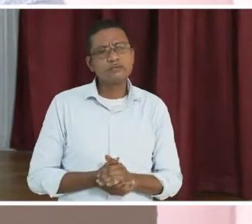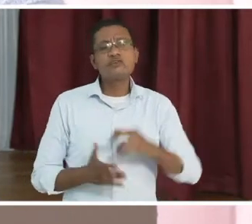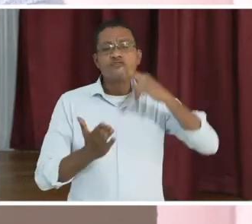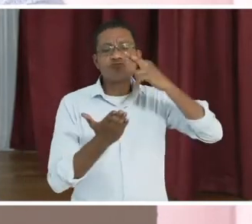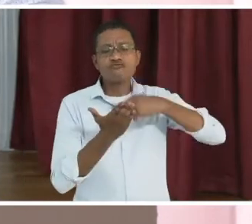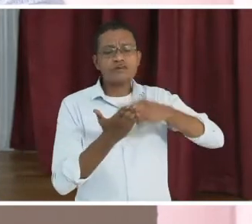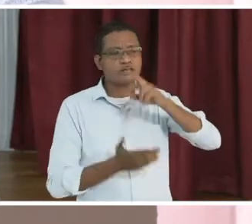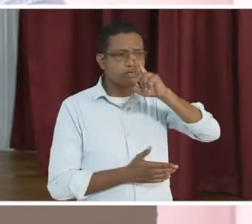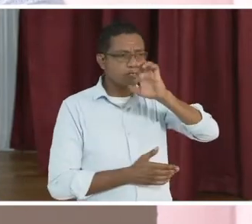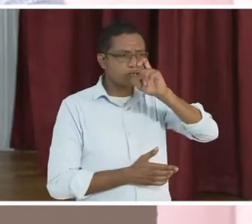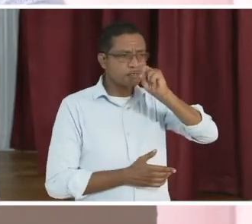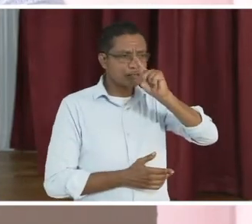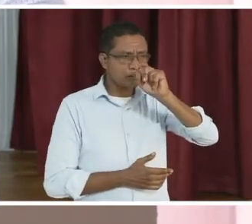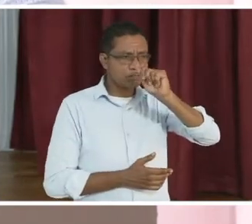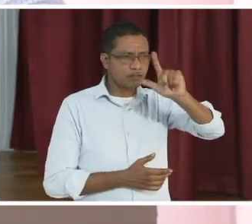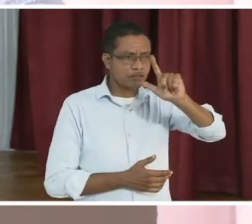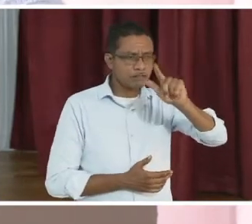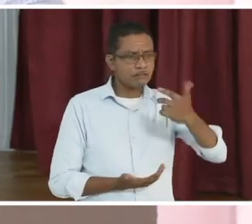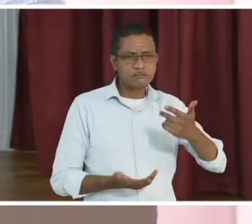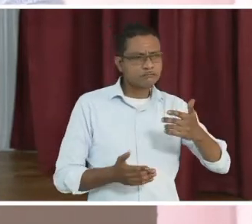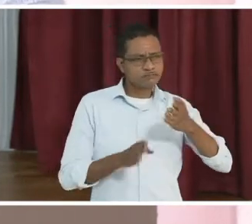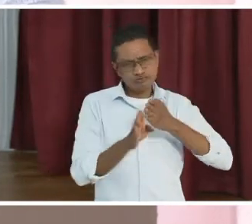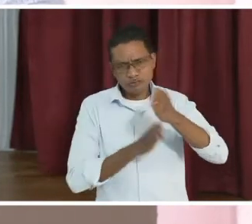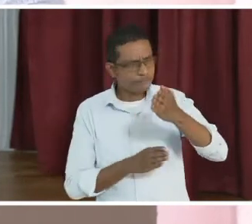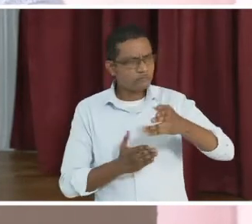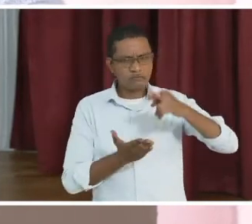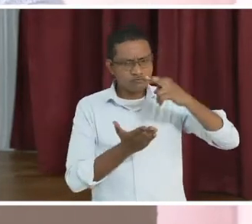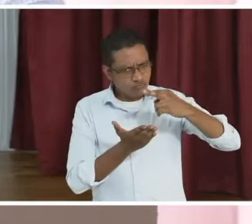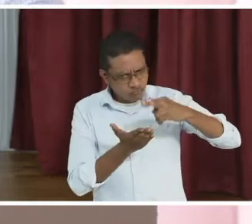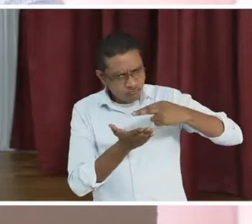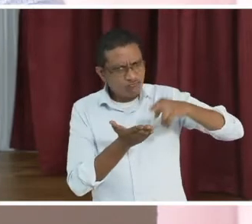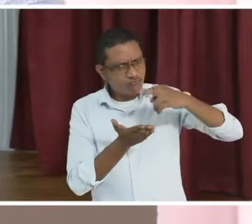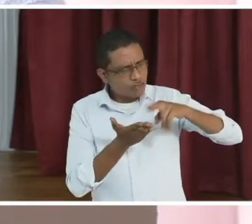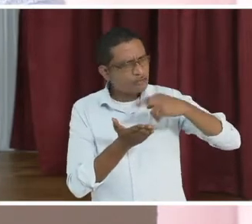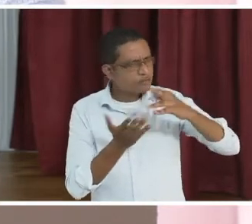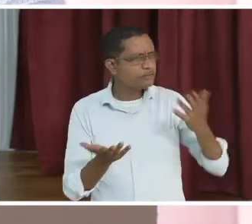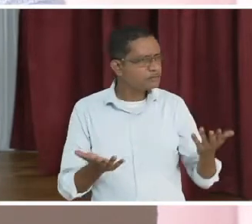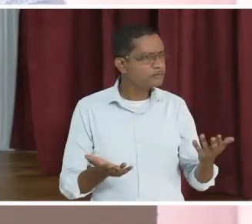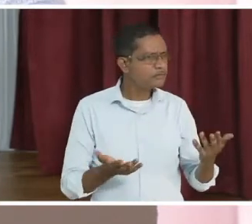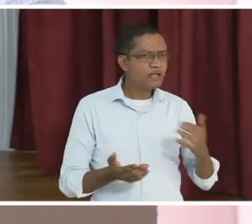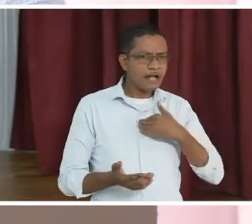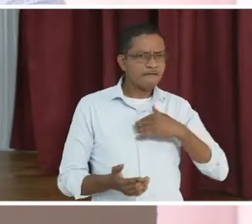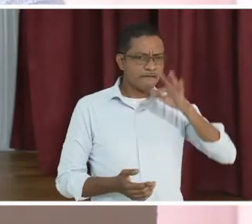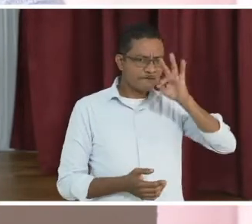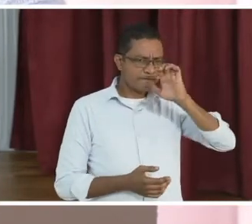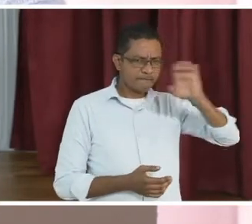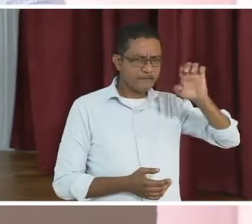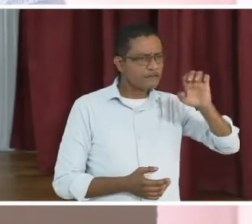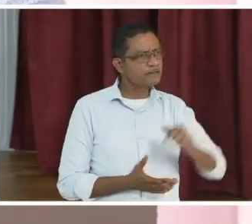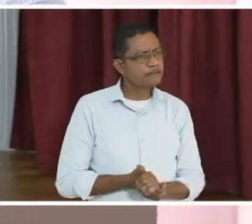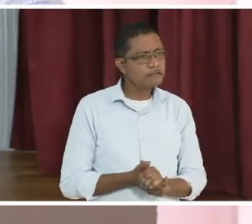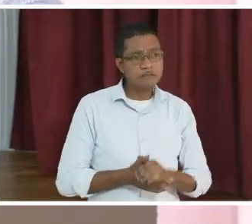refers to straightforward traditional rent, as I would describe it, where there's a set rental fee. It doesn't mean